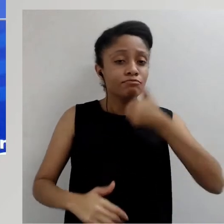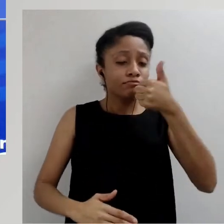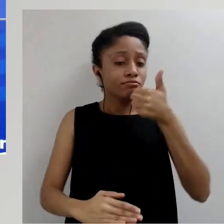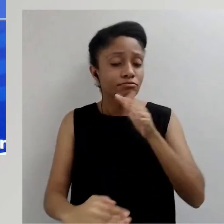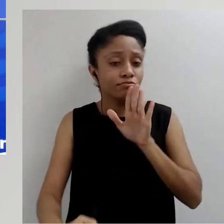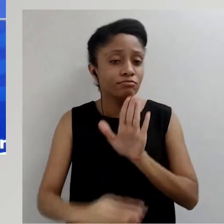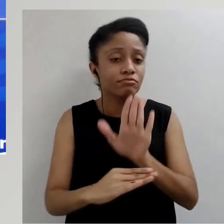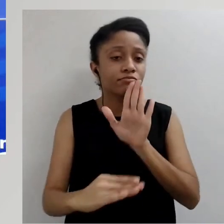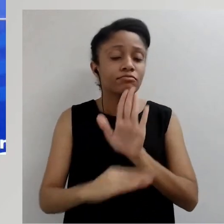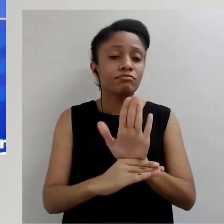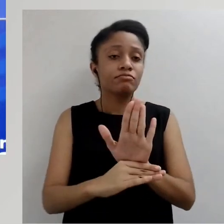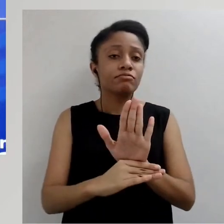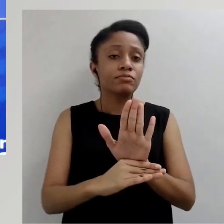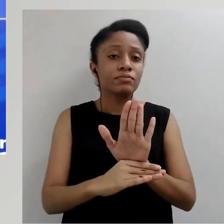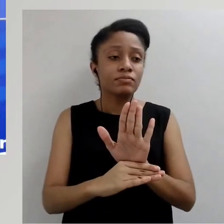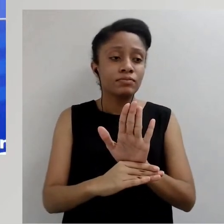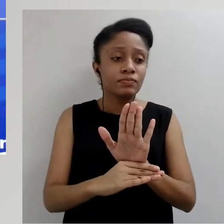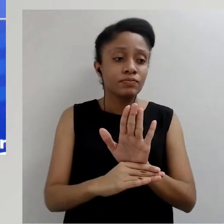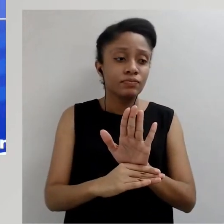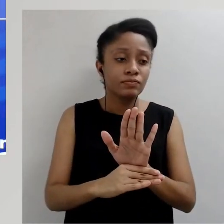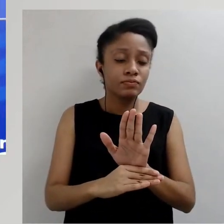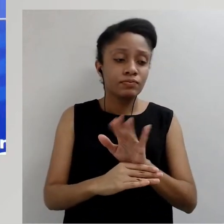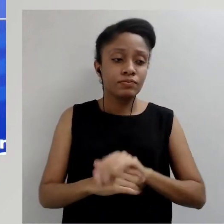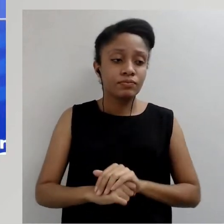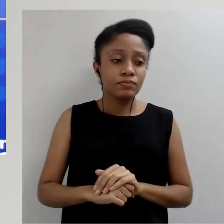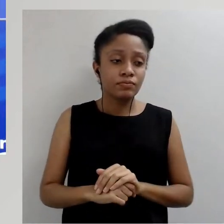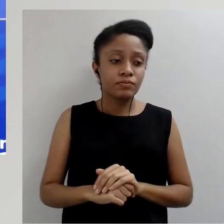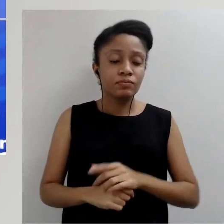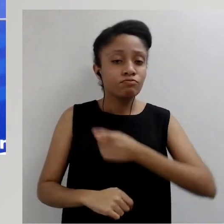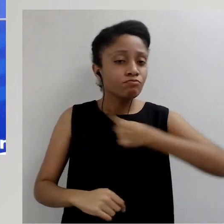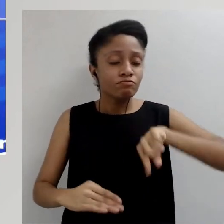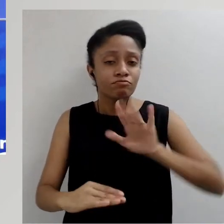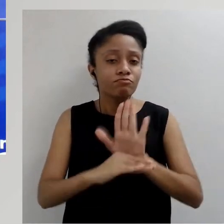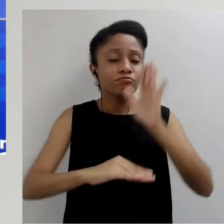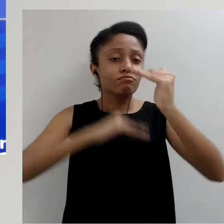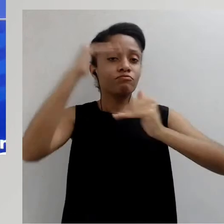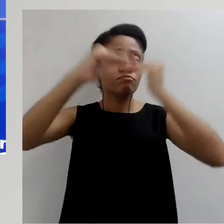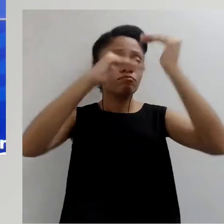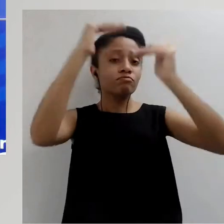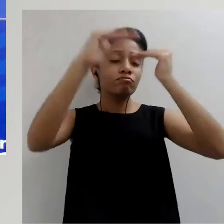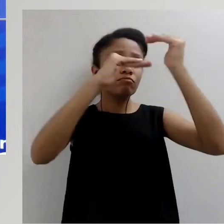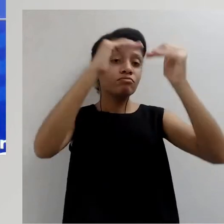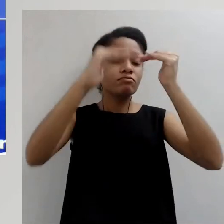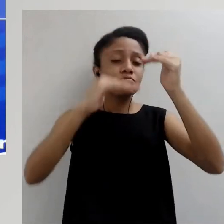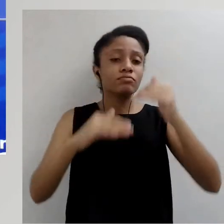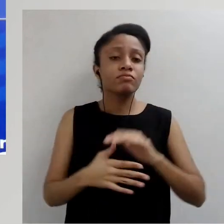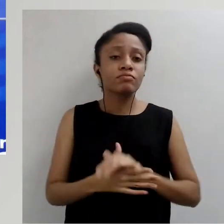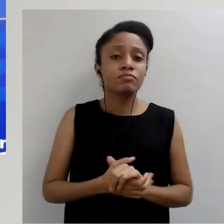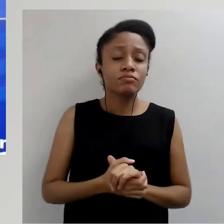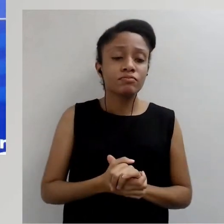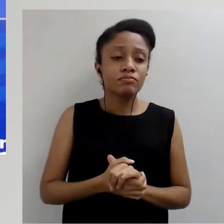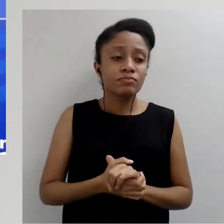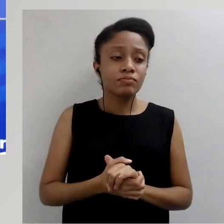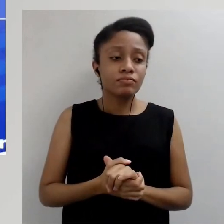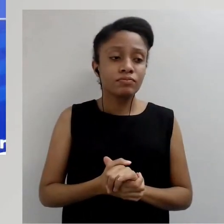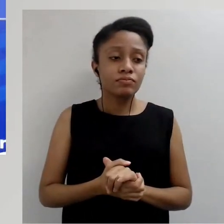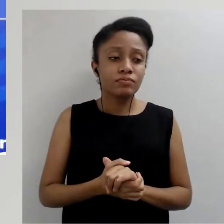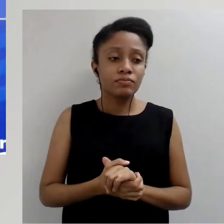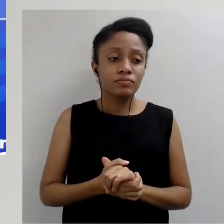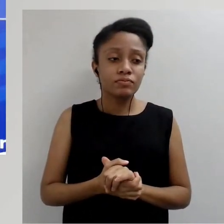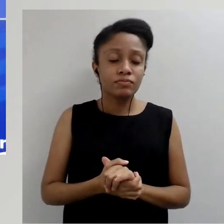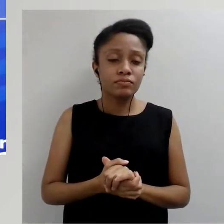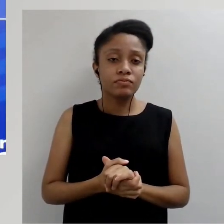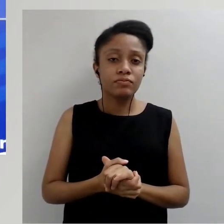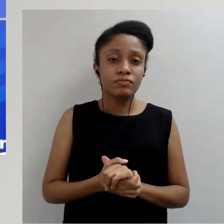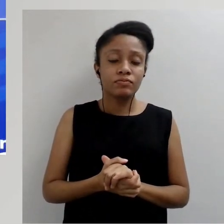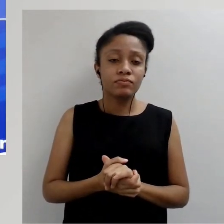reach the best possible treatment to our client, as Alex mentioned, because today we work with a